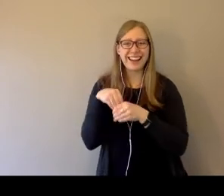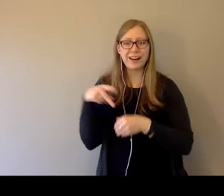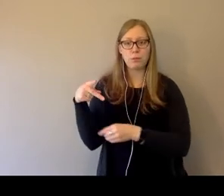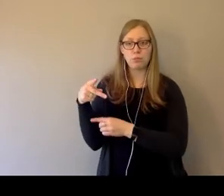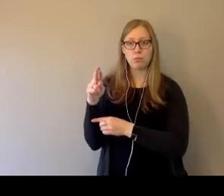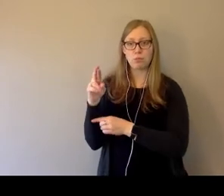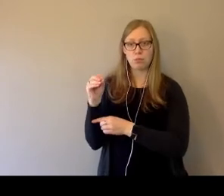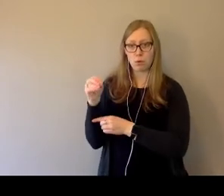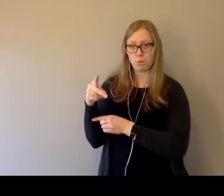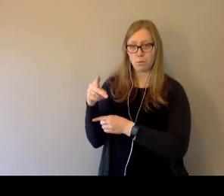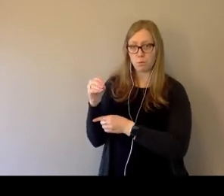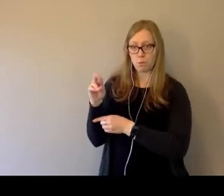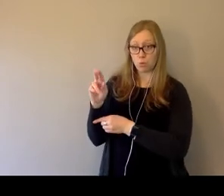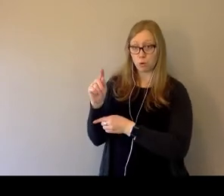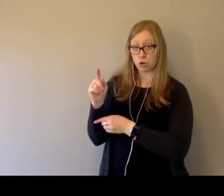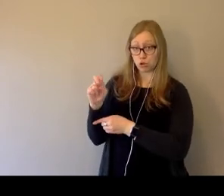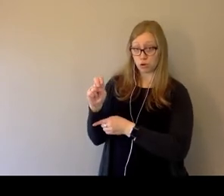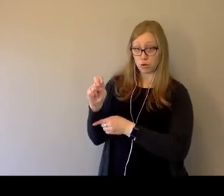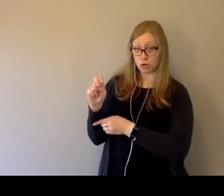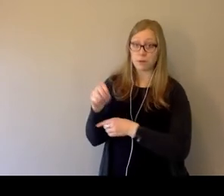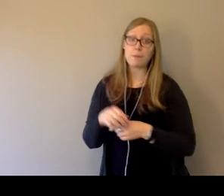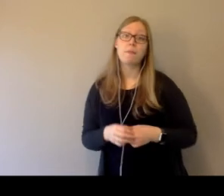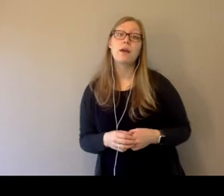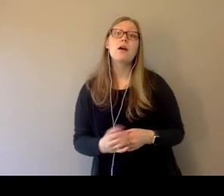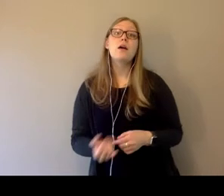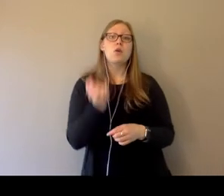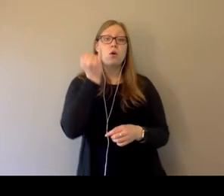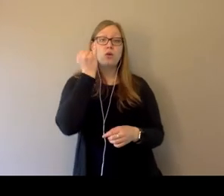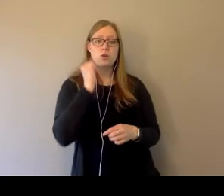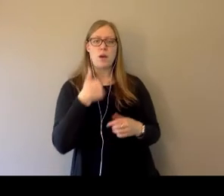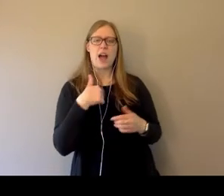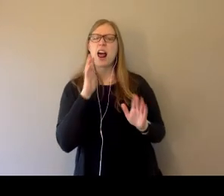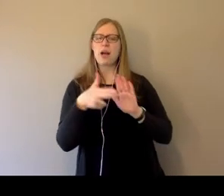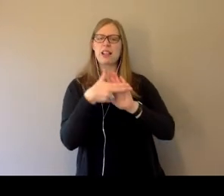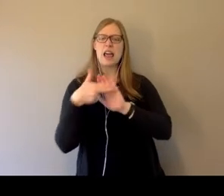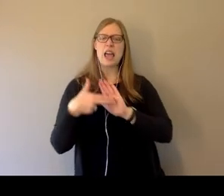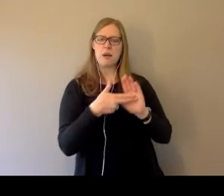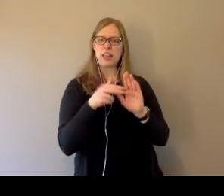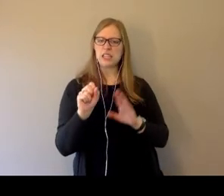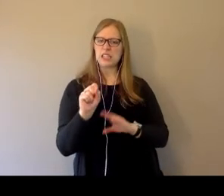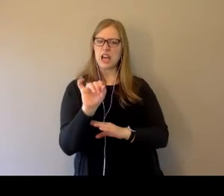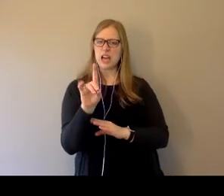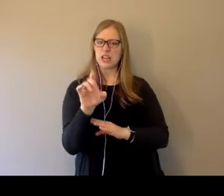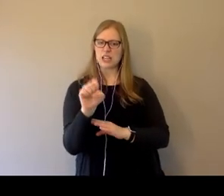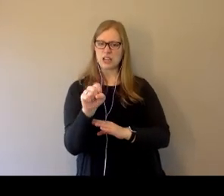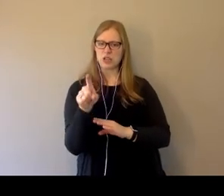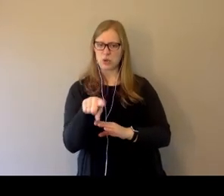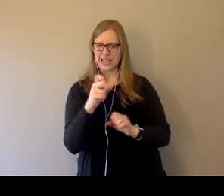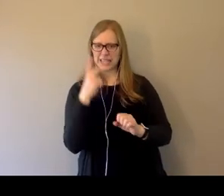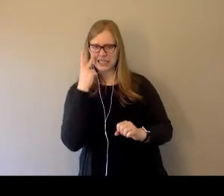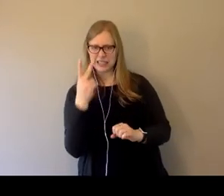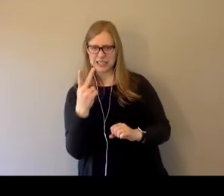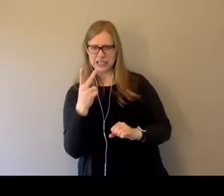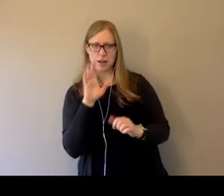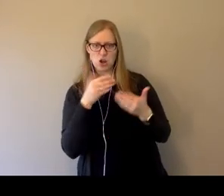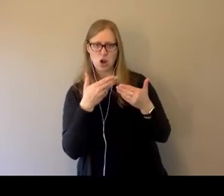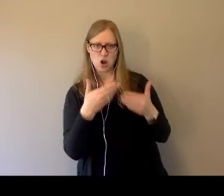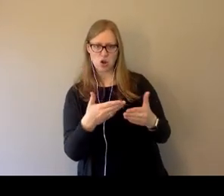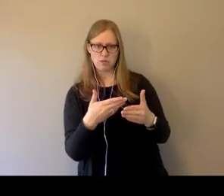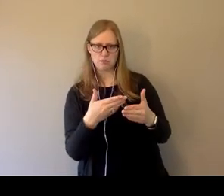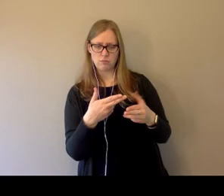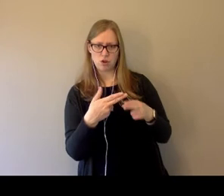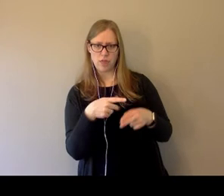if I take these sides and I'm going to relabel these sides so that so they can do it. I'm going to call this side